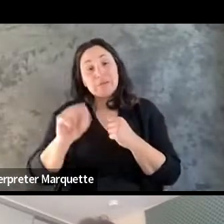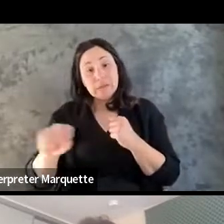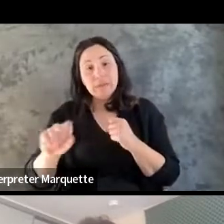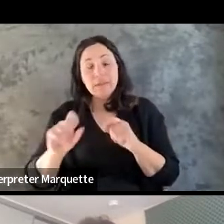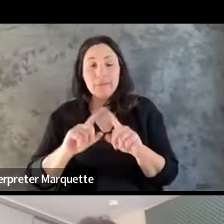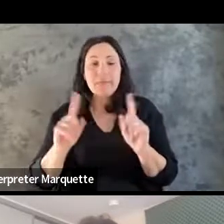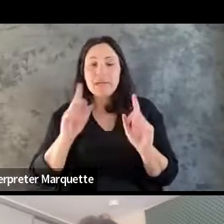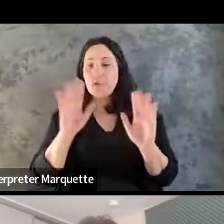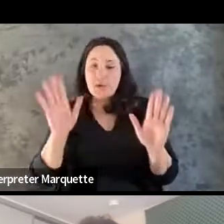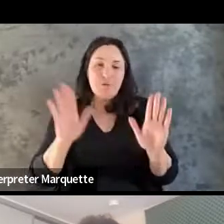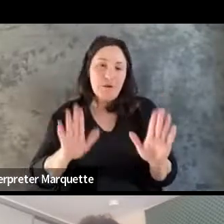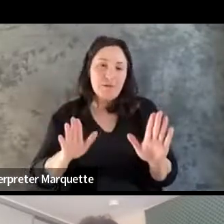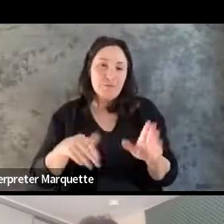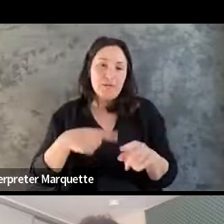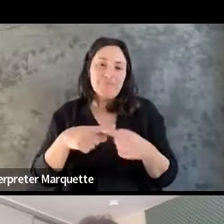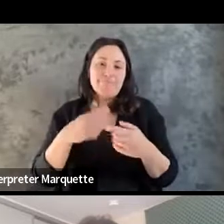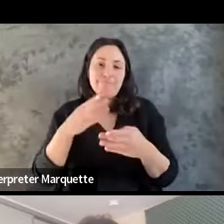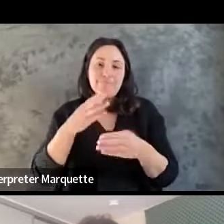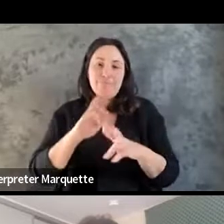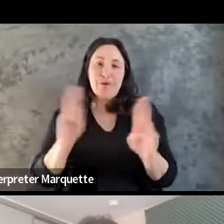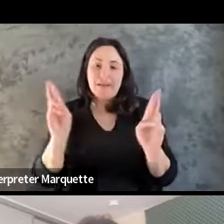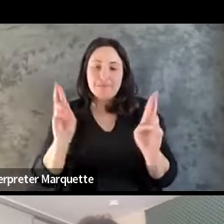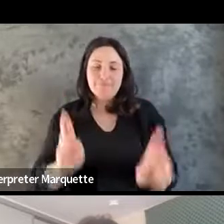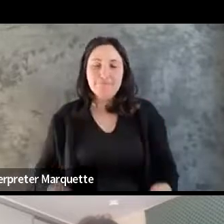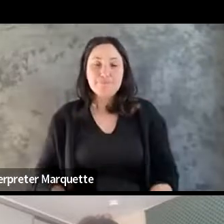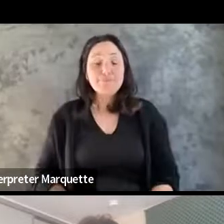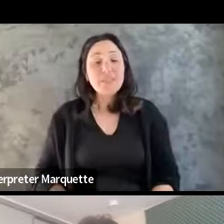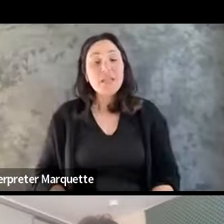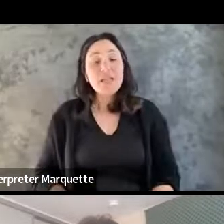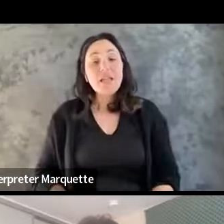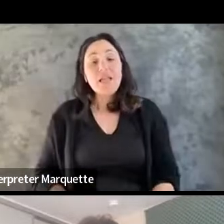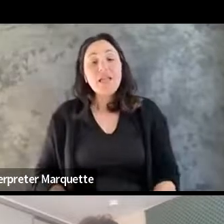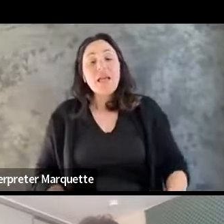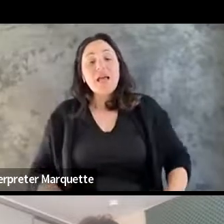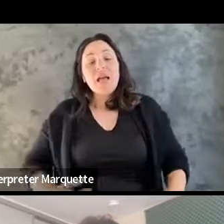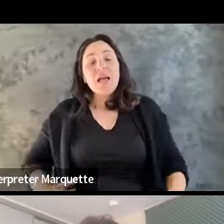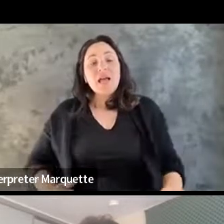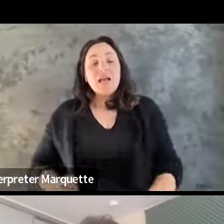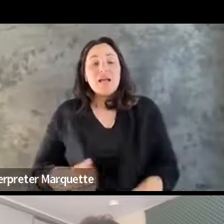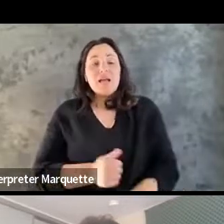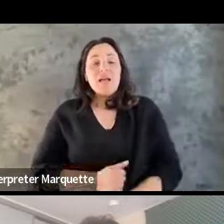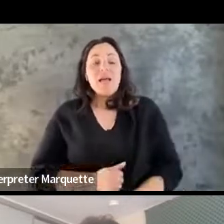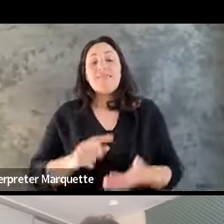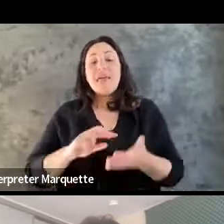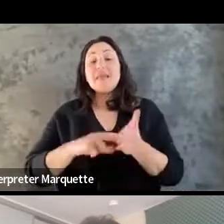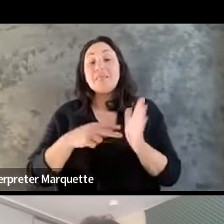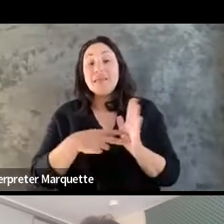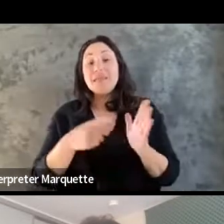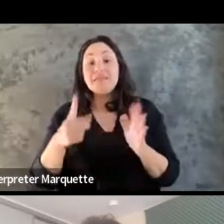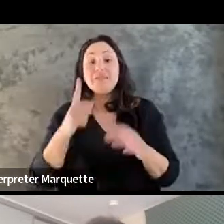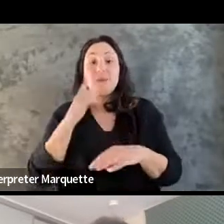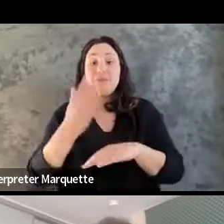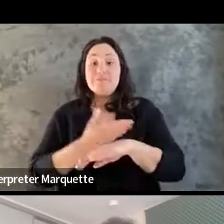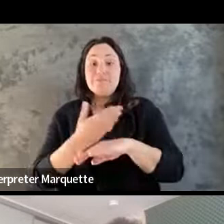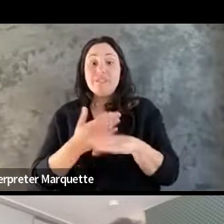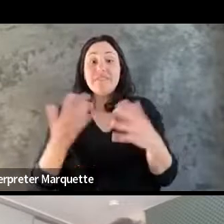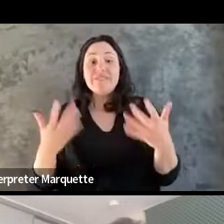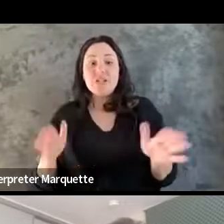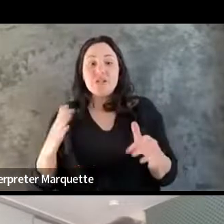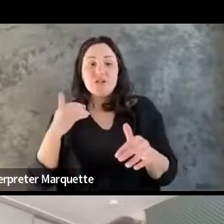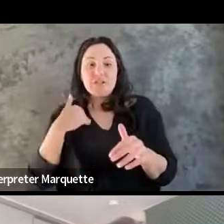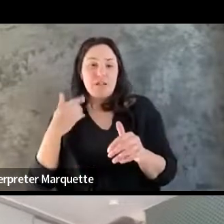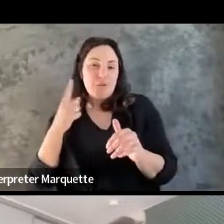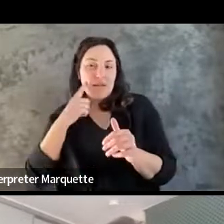be fantastic. And we will at that point have space to really develop our TK program as well, so that